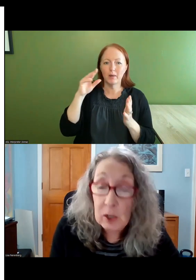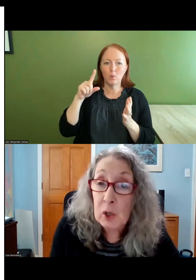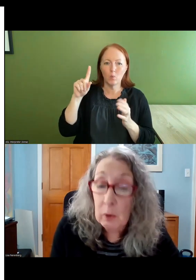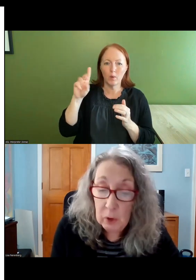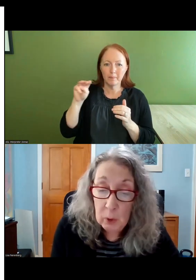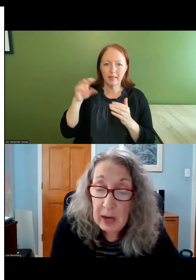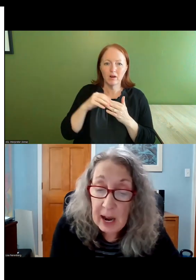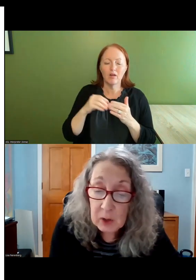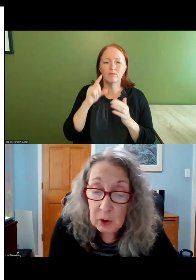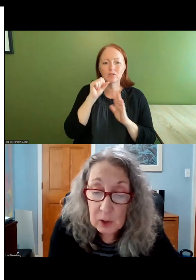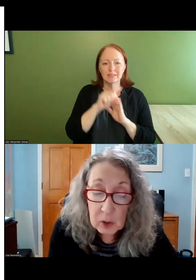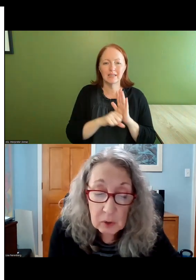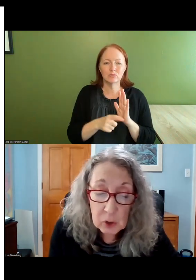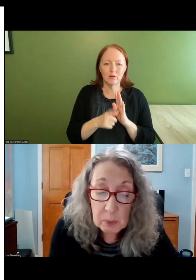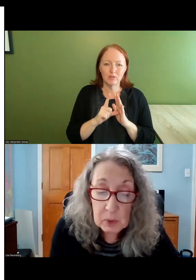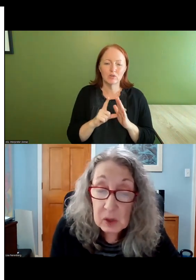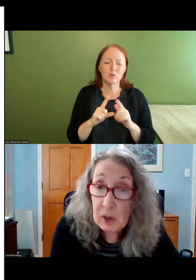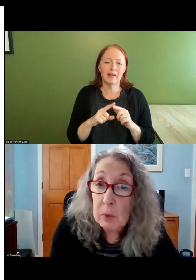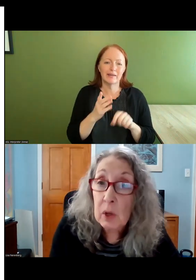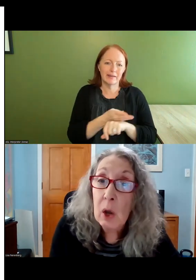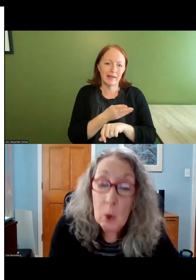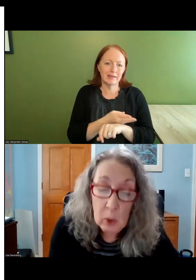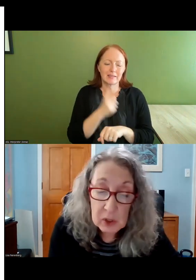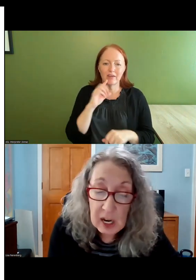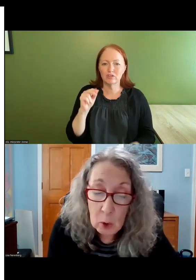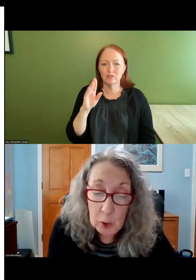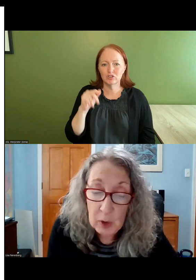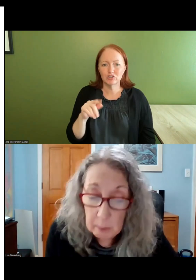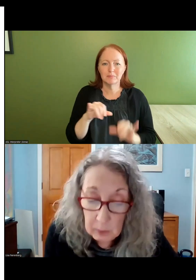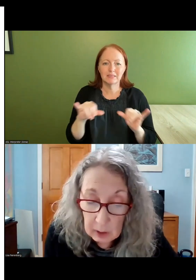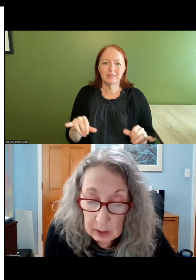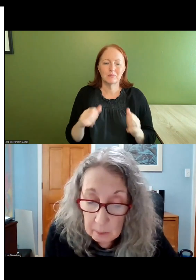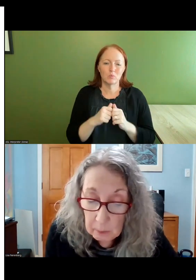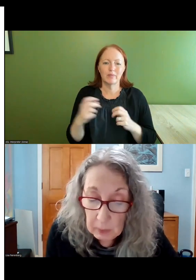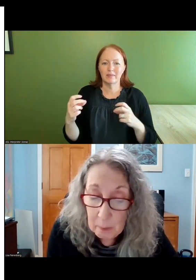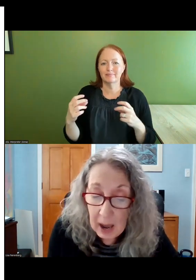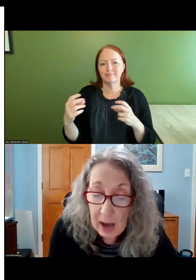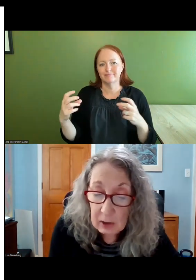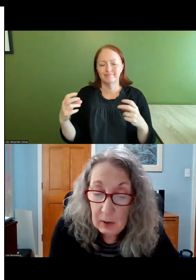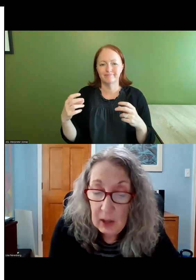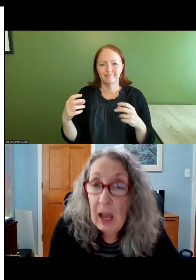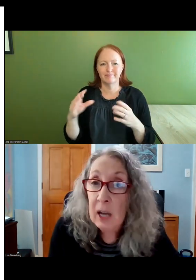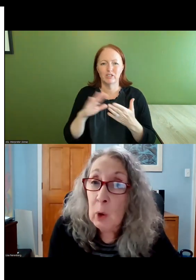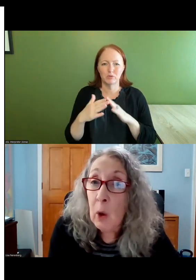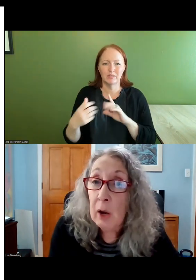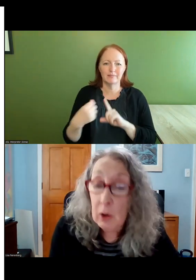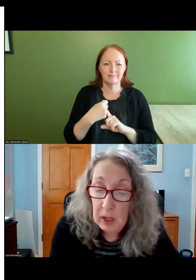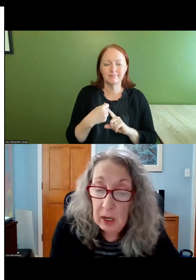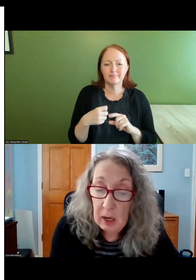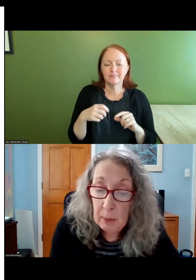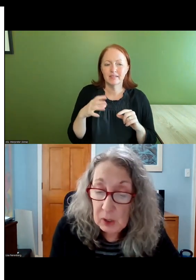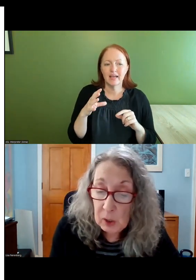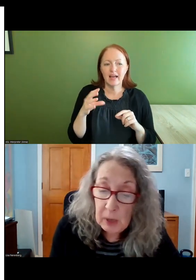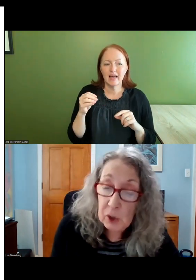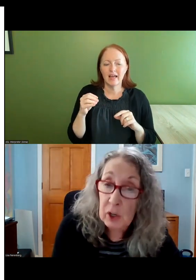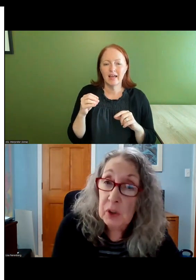for states to review and enhance their conservatorship systems with stakeholder impact. And it required